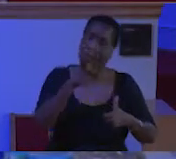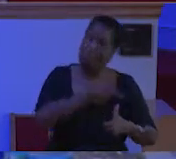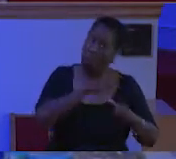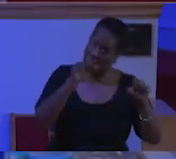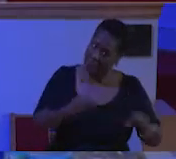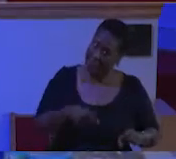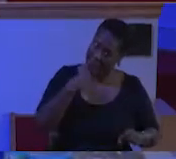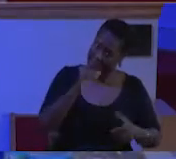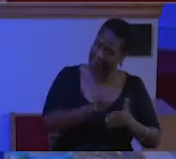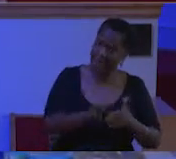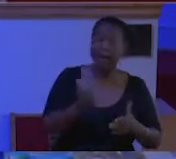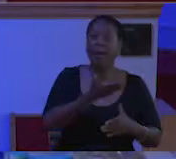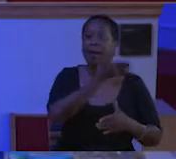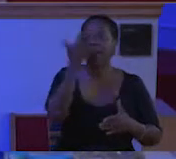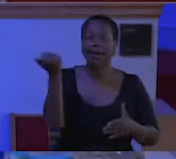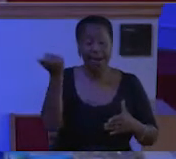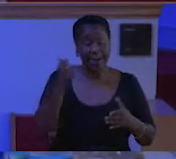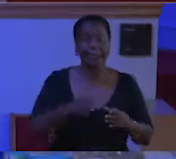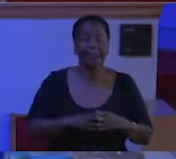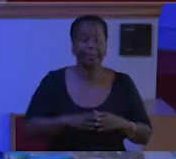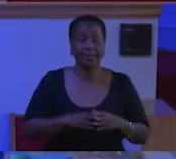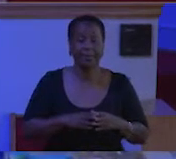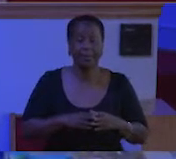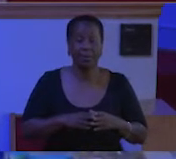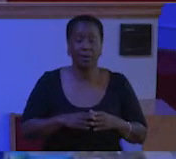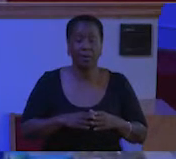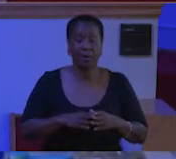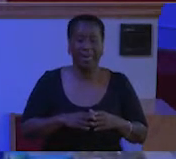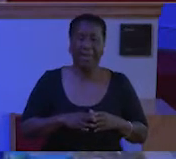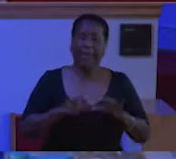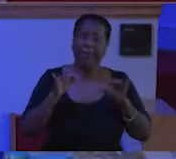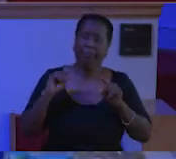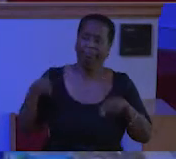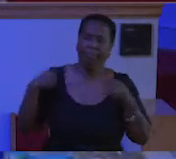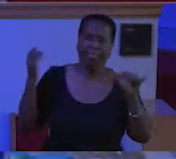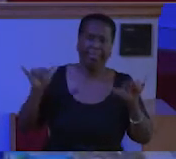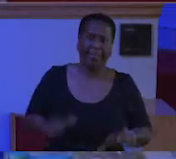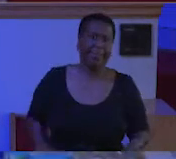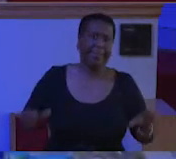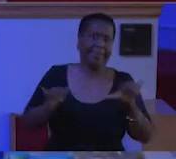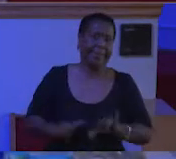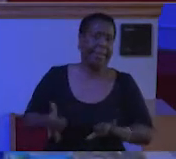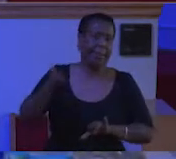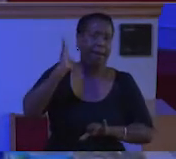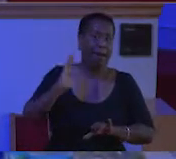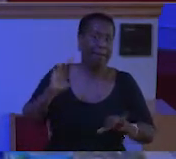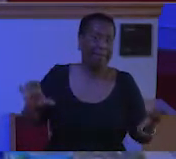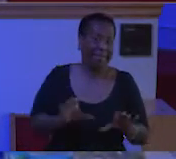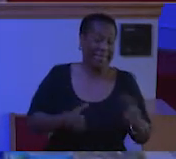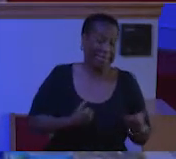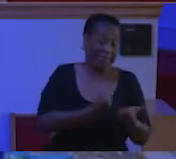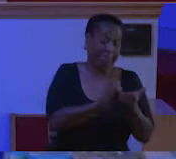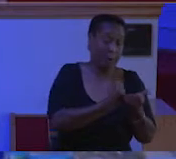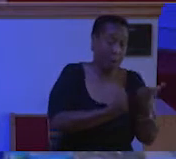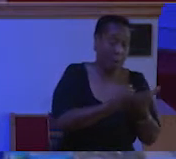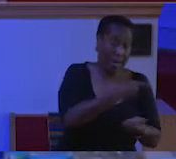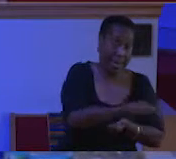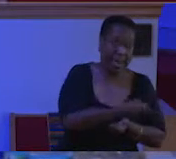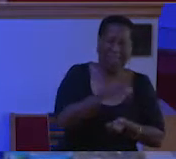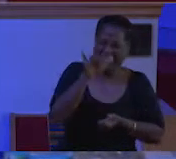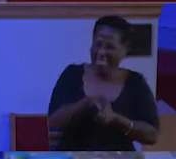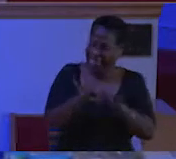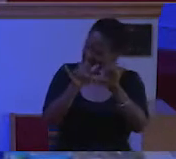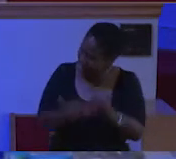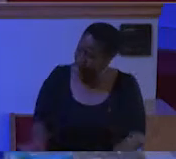that is because the same God that did something for him is the